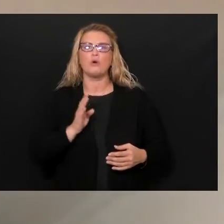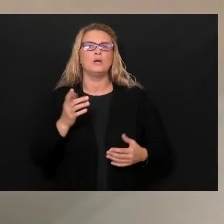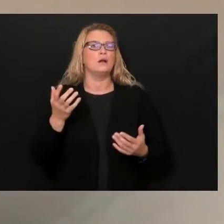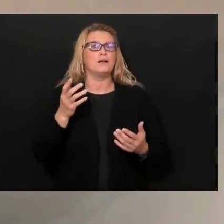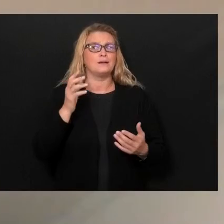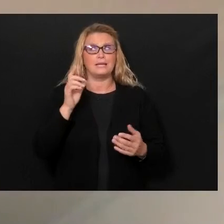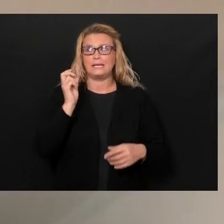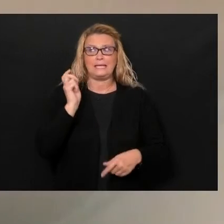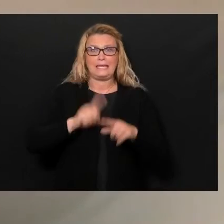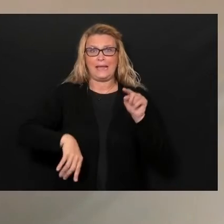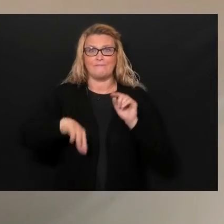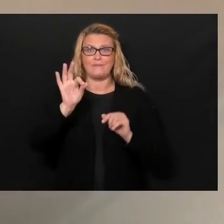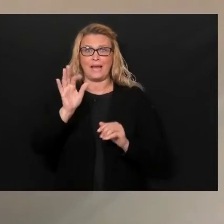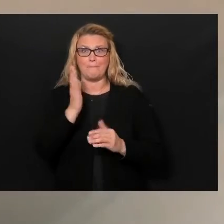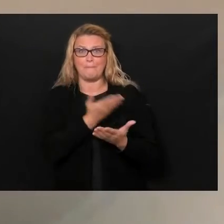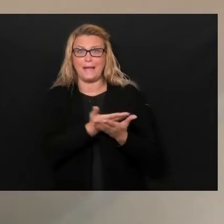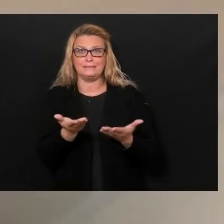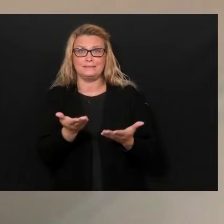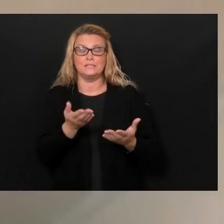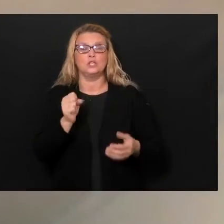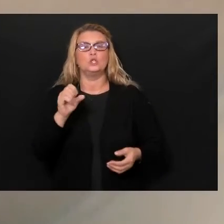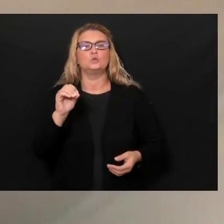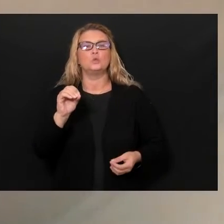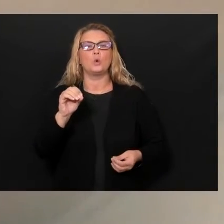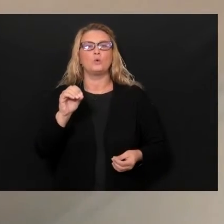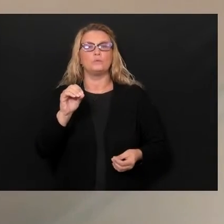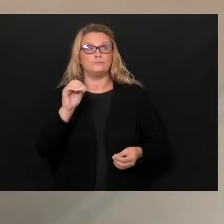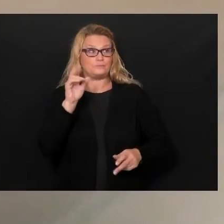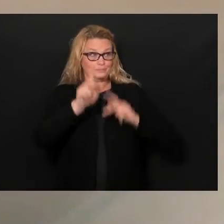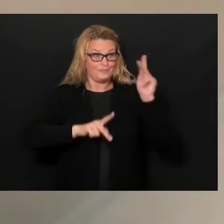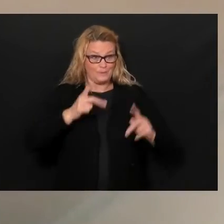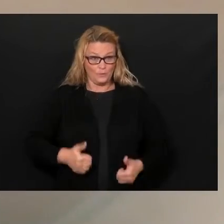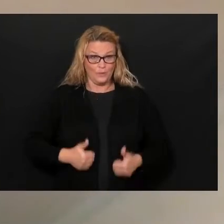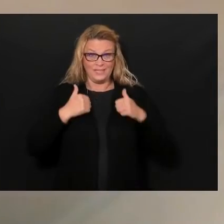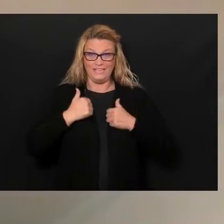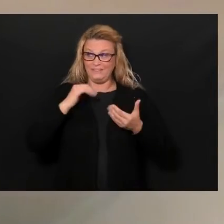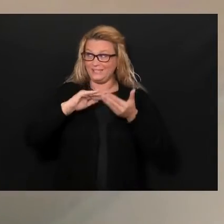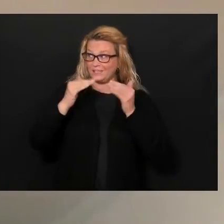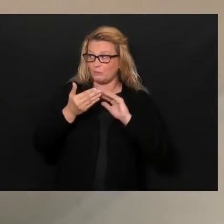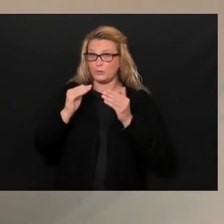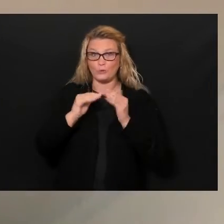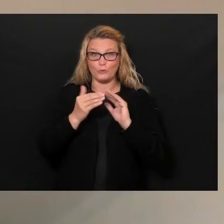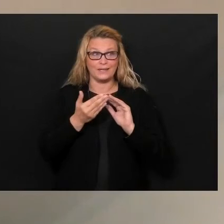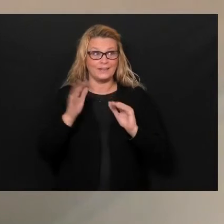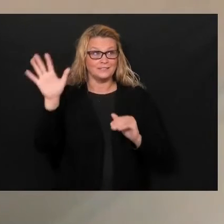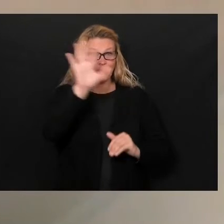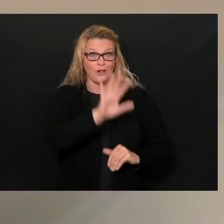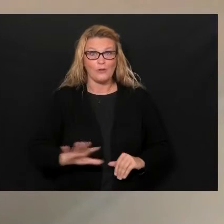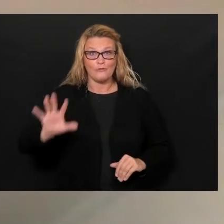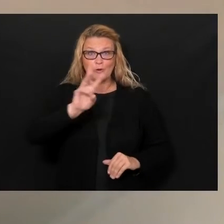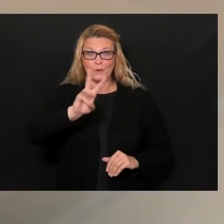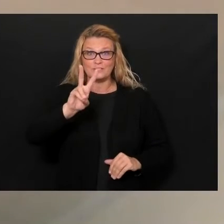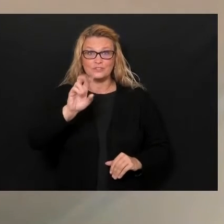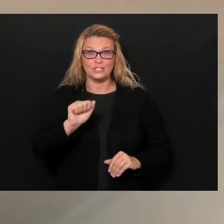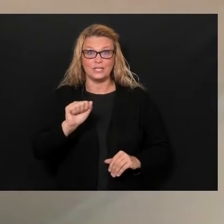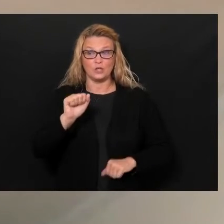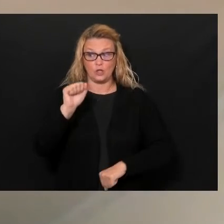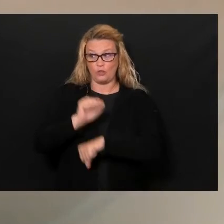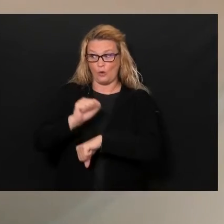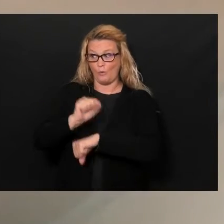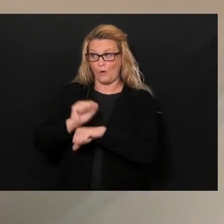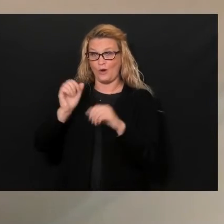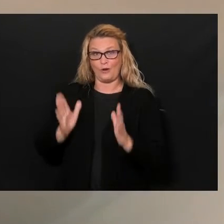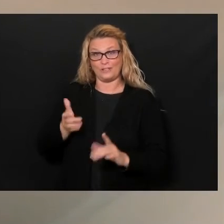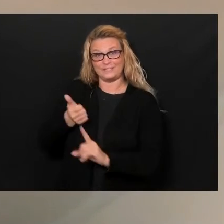beds. And just like everybody else who lives in the communities we all live in West Virginia, the hospital workers are